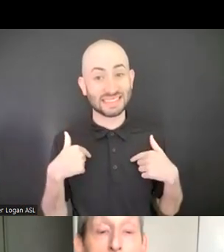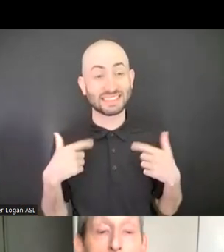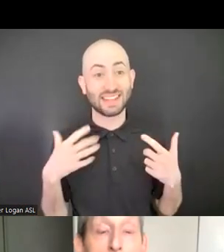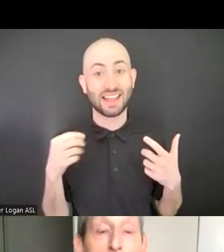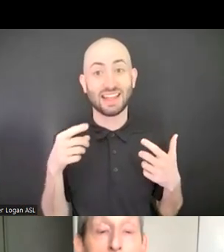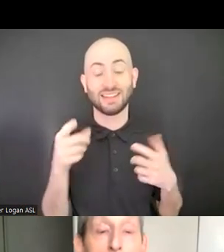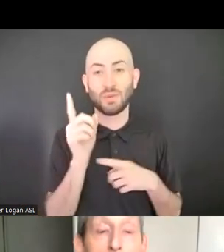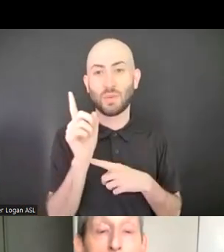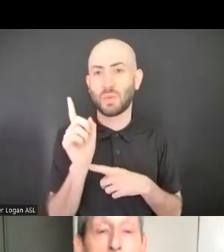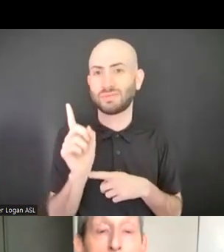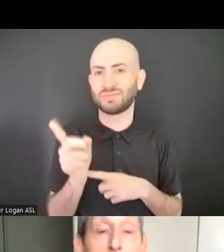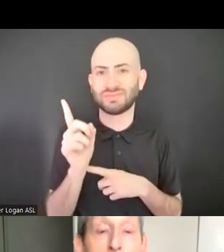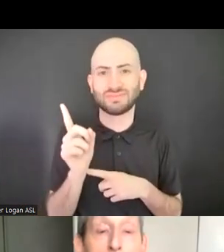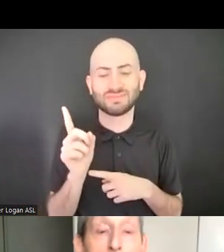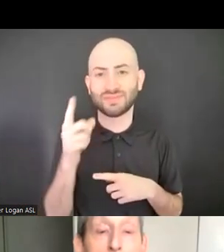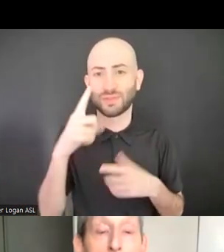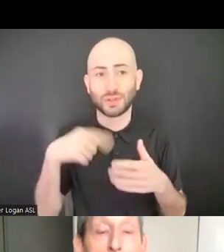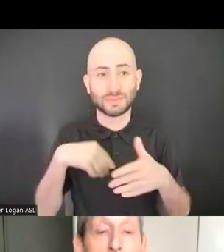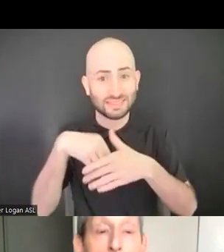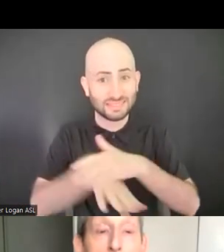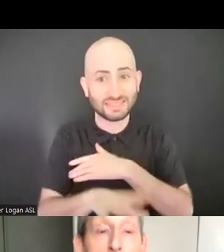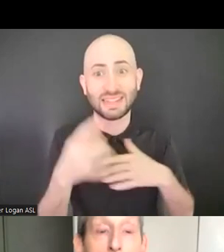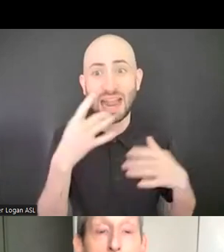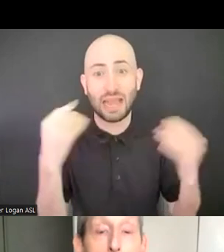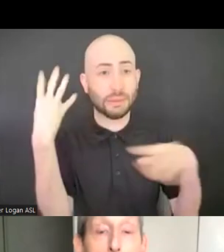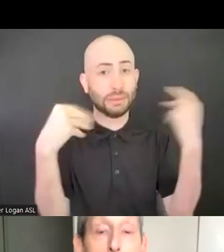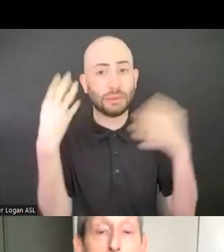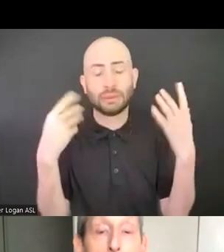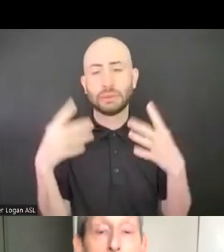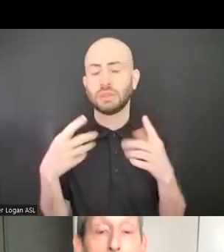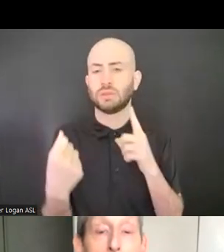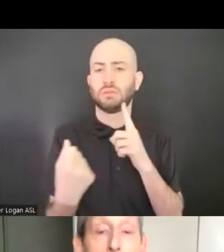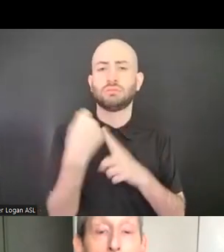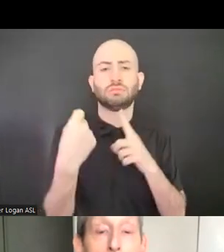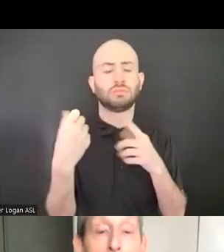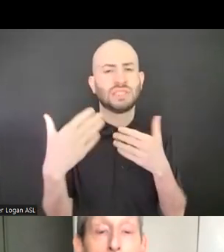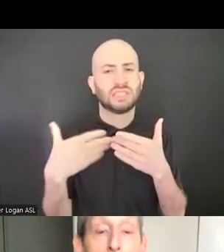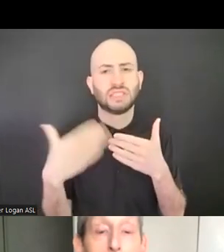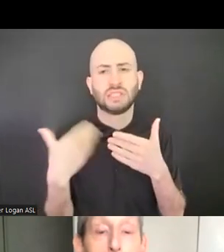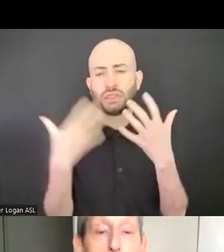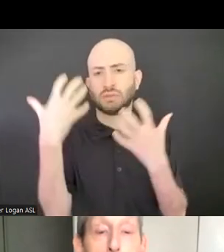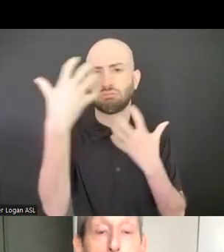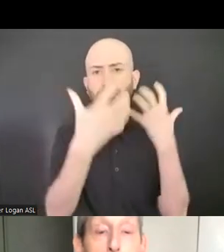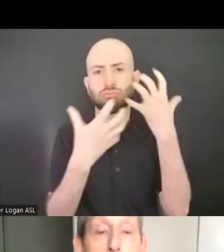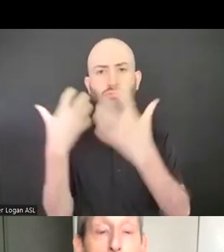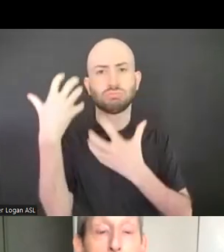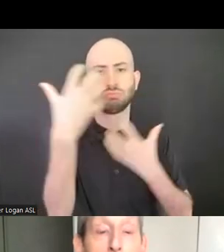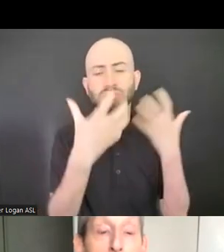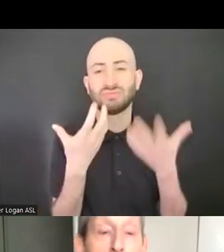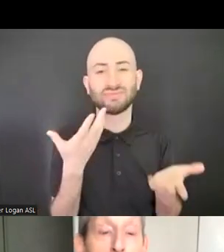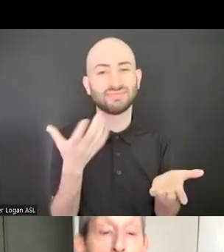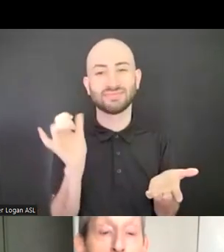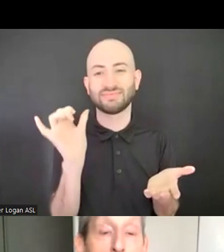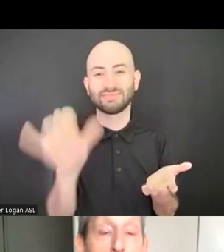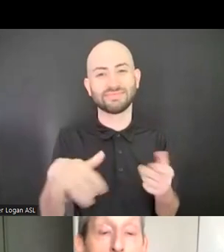room with strobe lights just caused immediate vertigo um and so yeah i made it to where i wasn't able